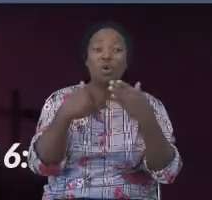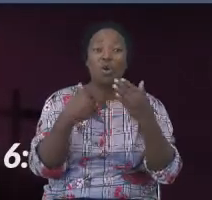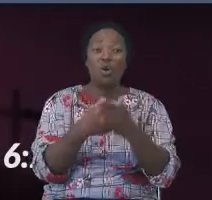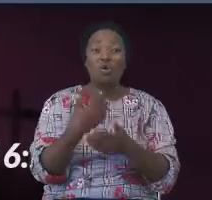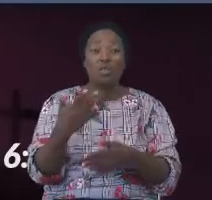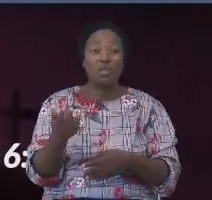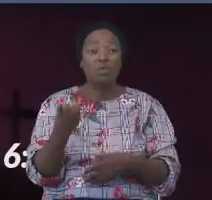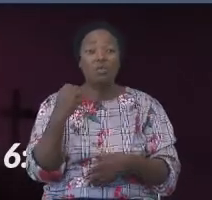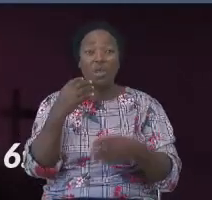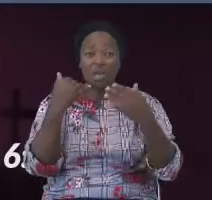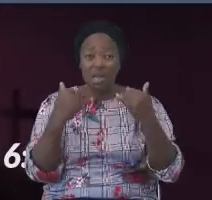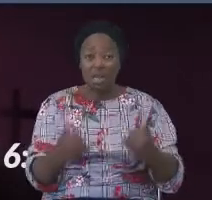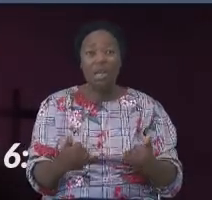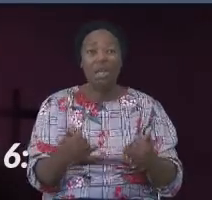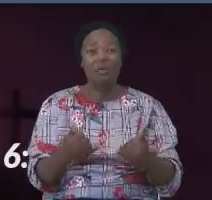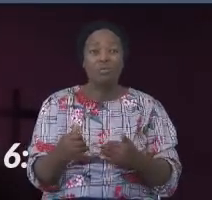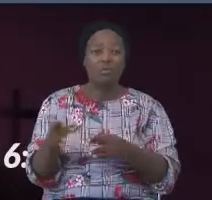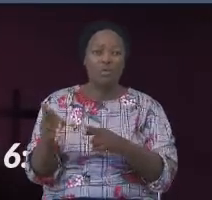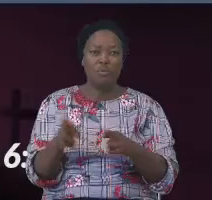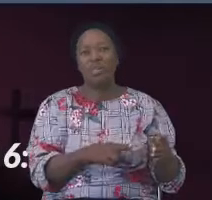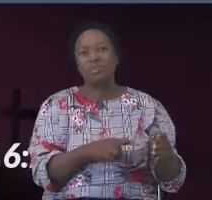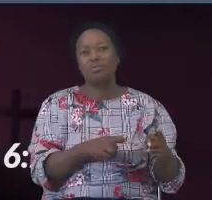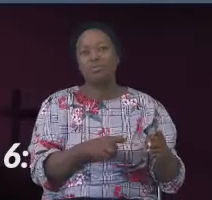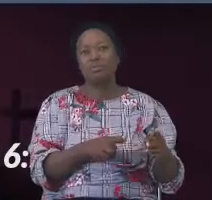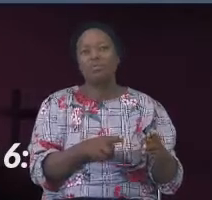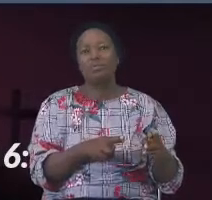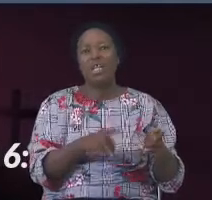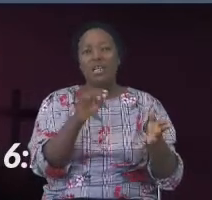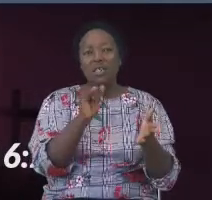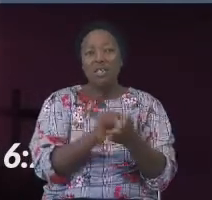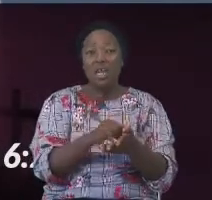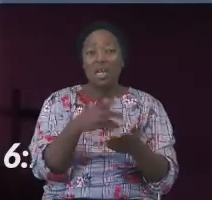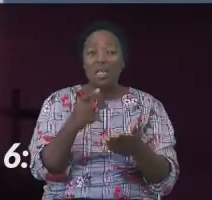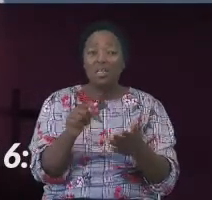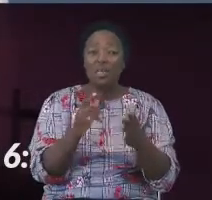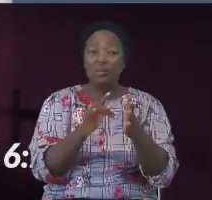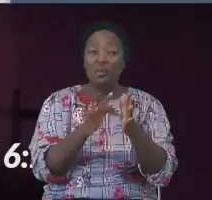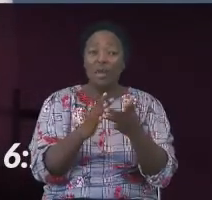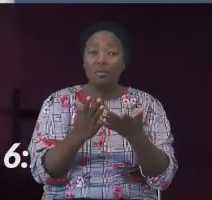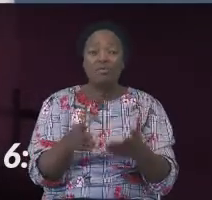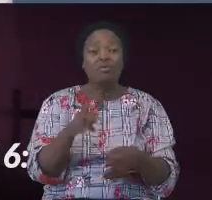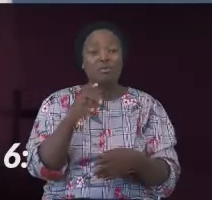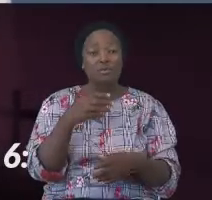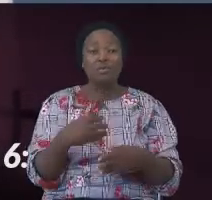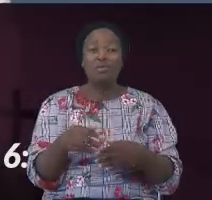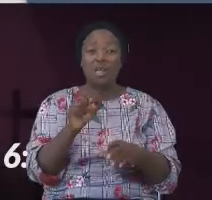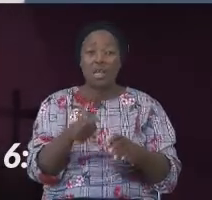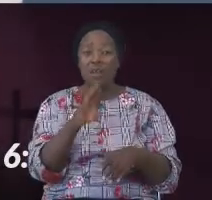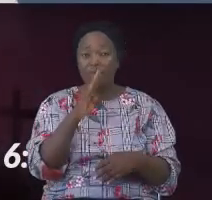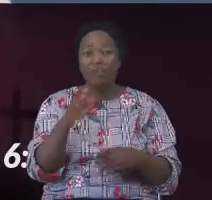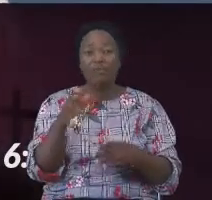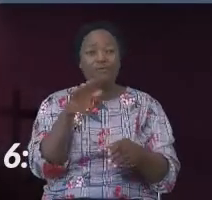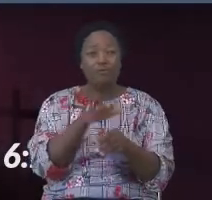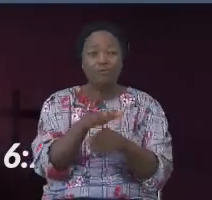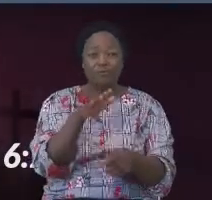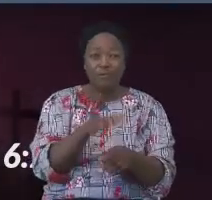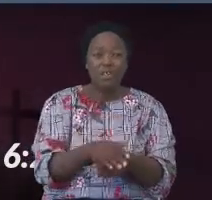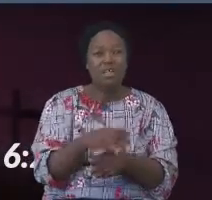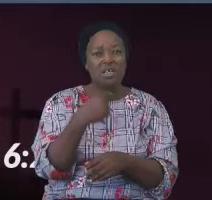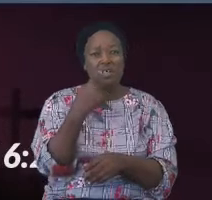jesus knowing that all things were now accomplished that the